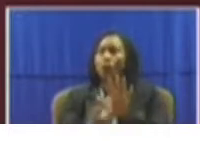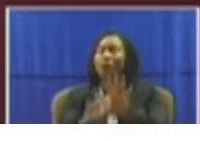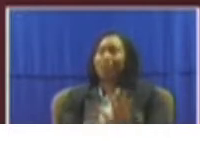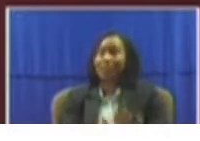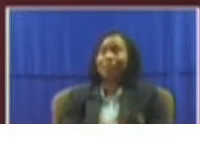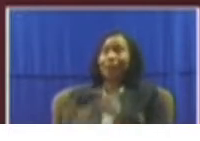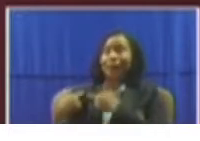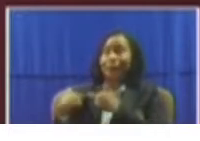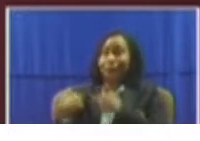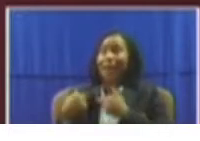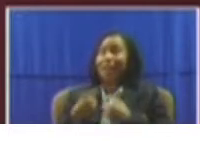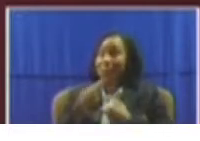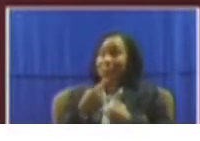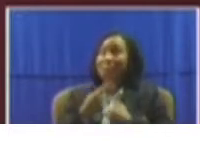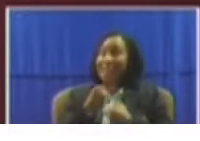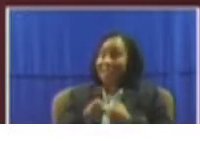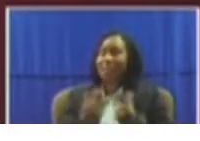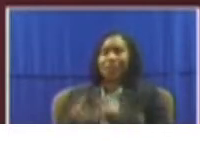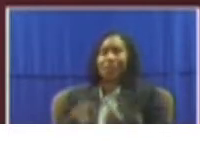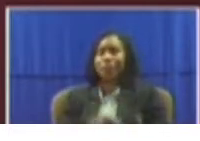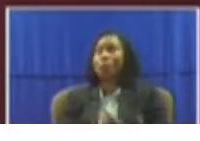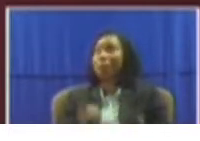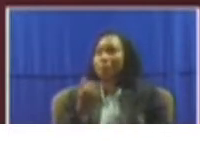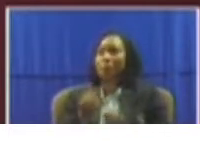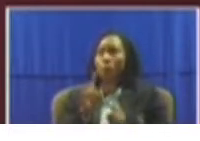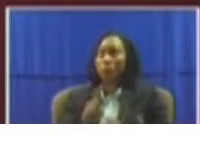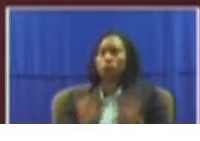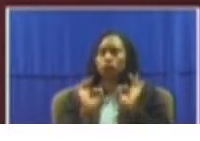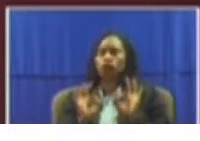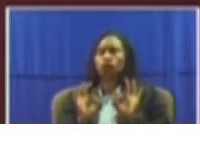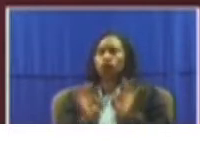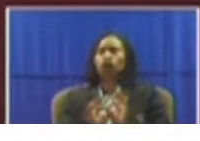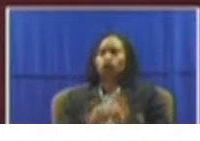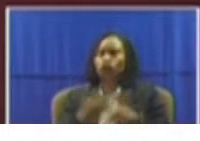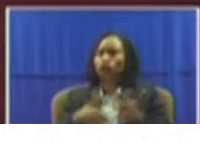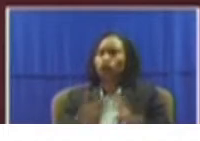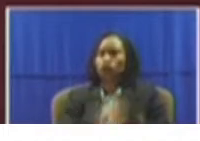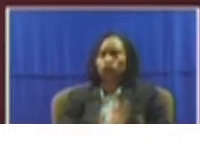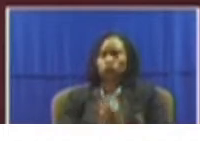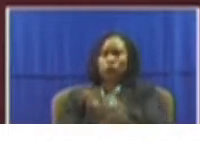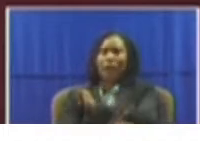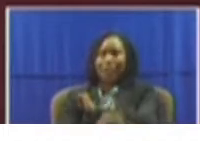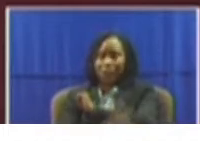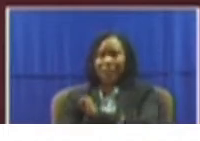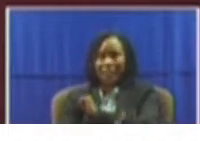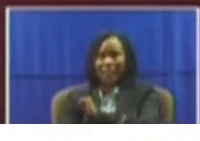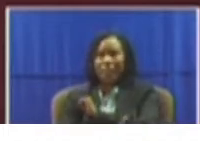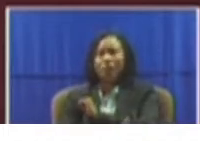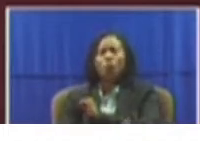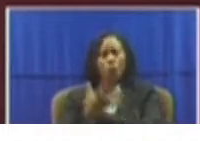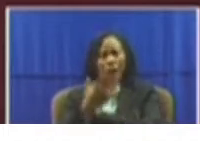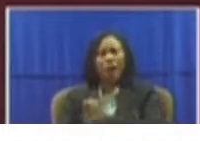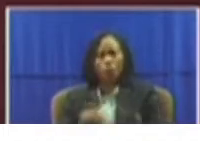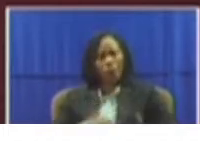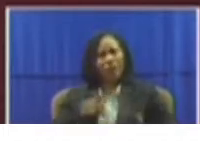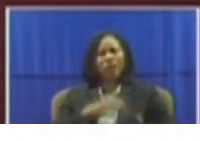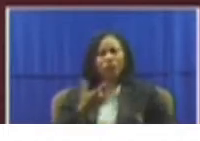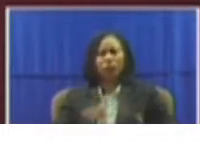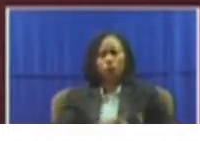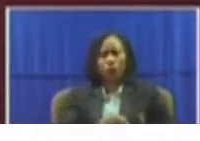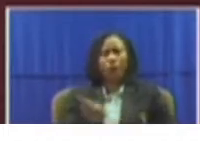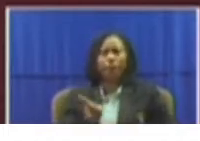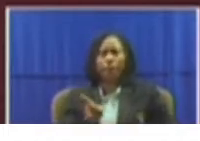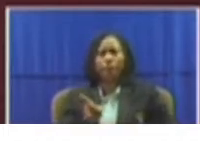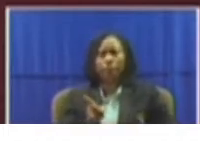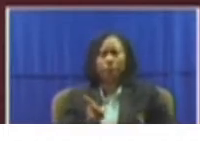to achieve good governance. The Cabinet has and is committed to clean governance and has provided